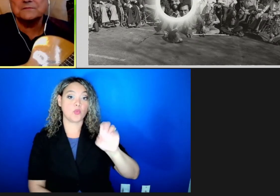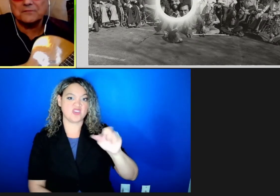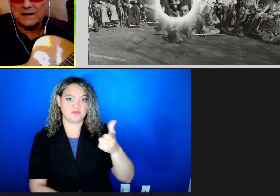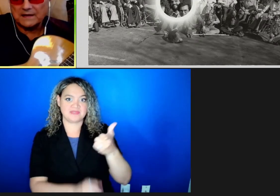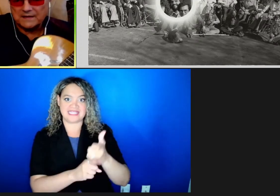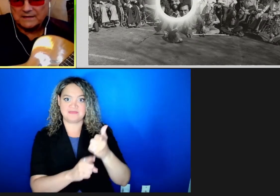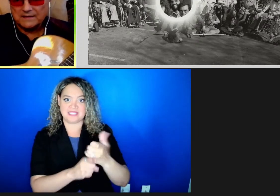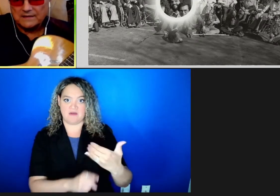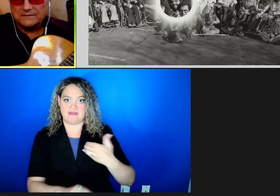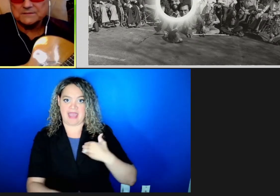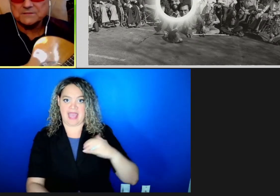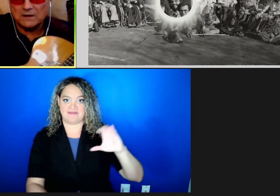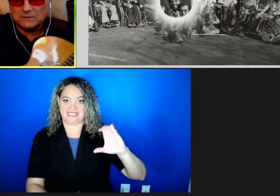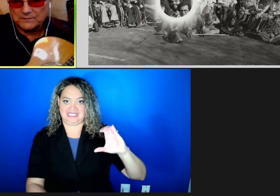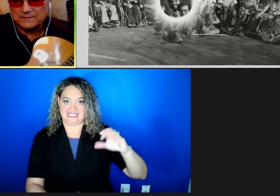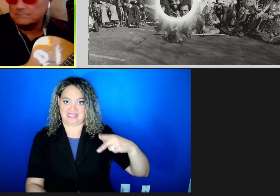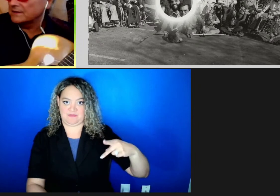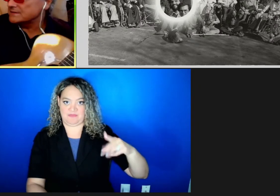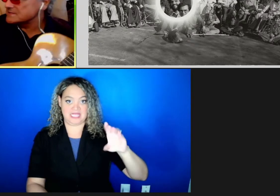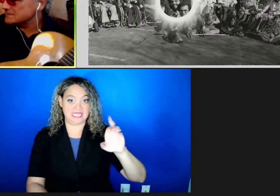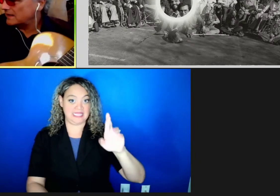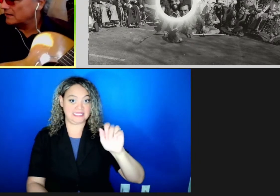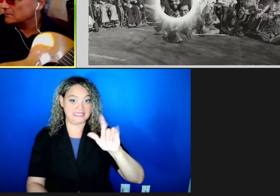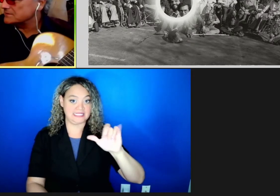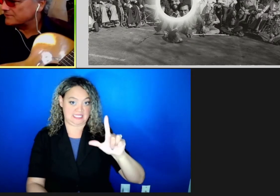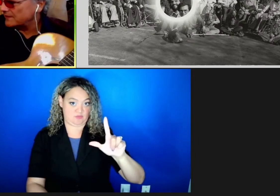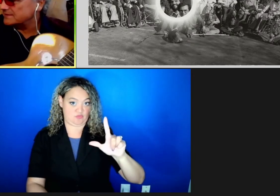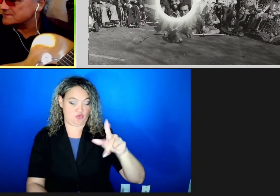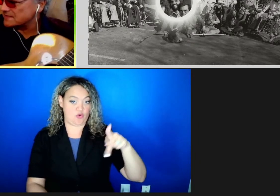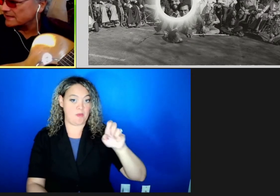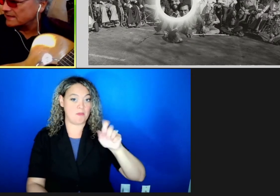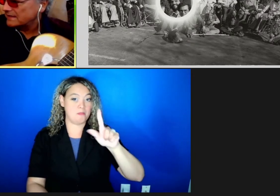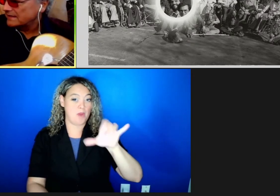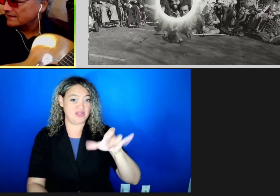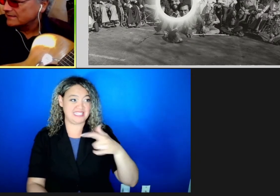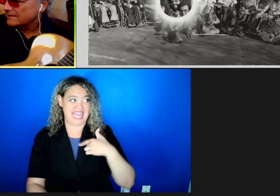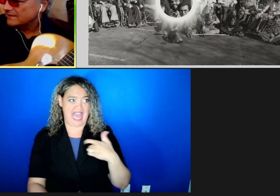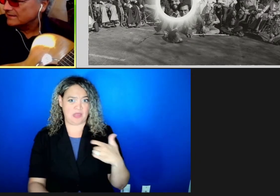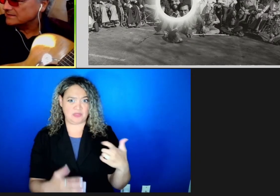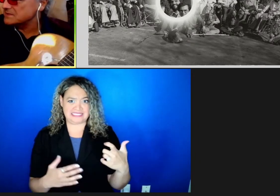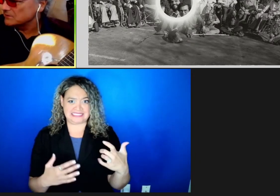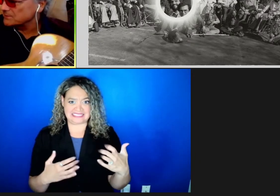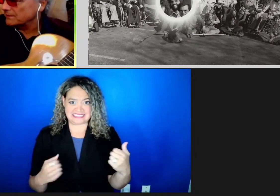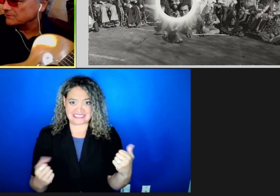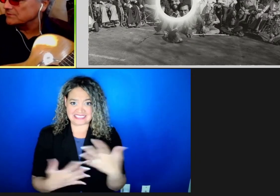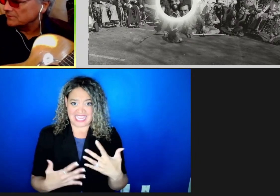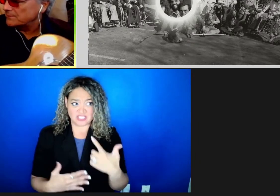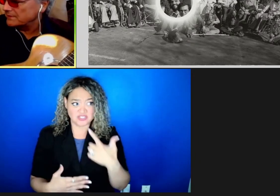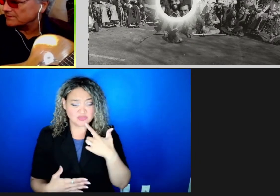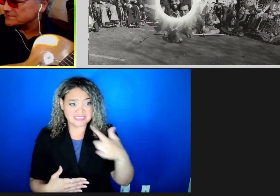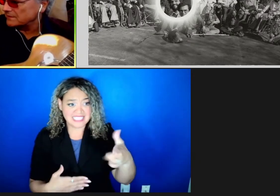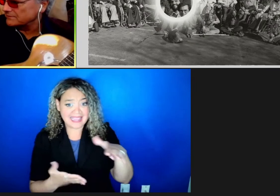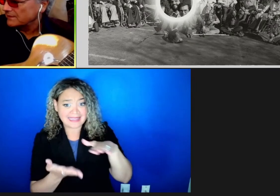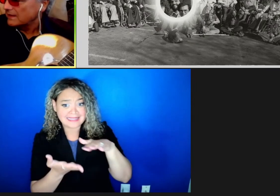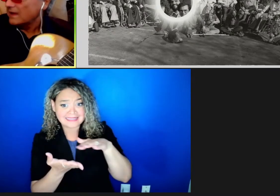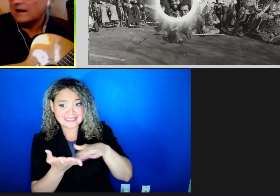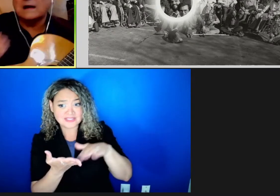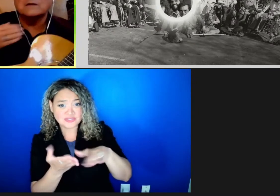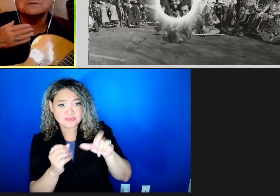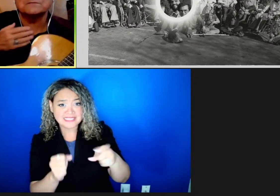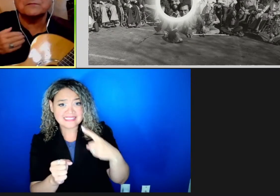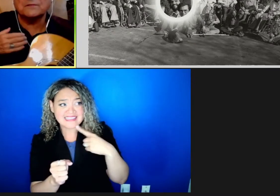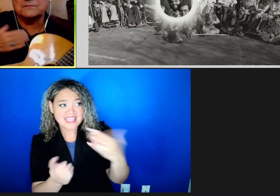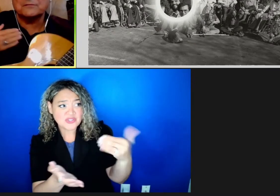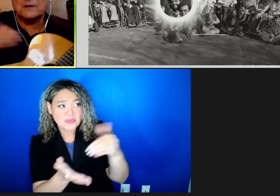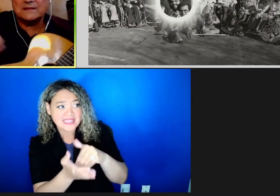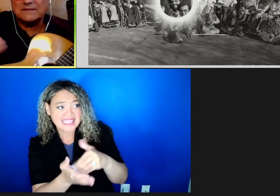was afraid to talk with him because I was afraid to say, "Excuse me, would you repeat yourself?" Yes. I